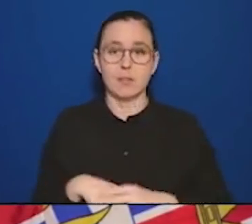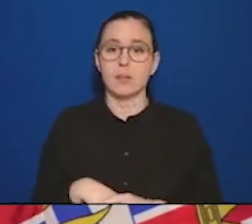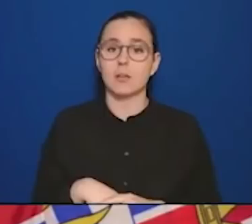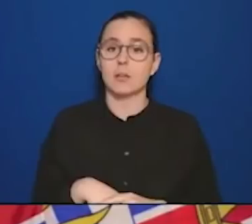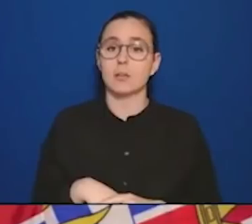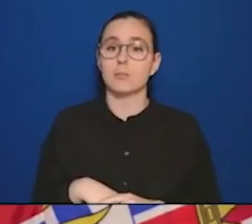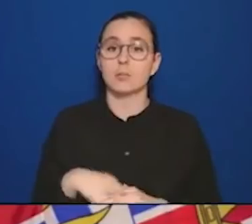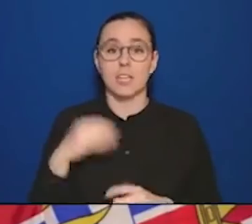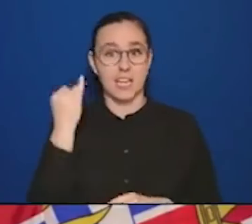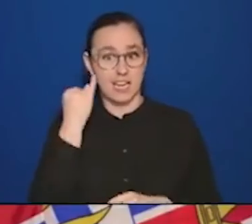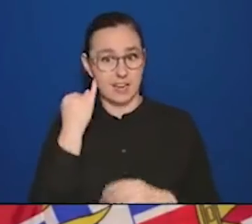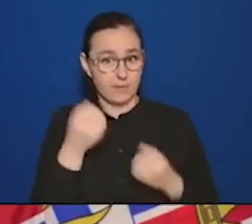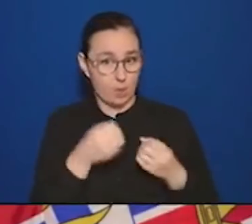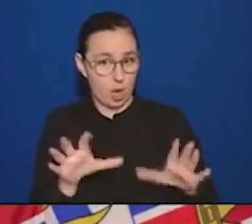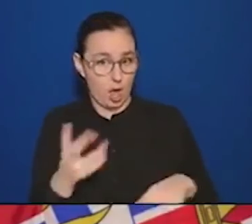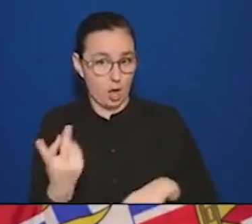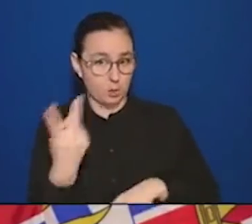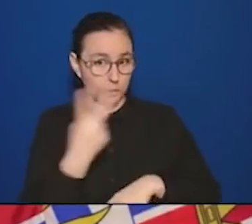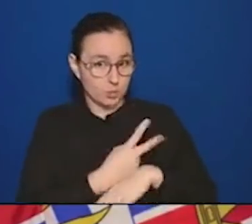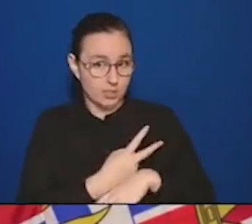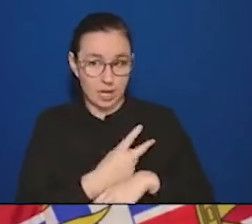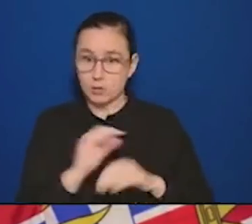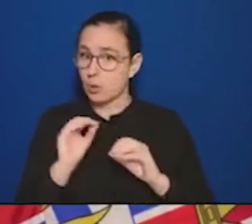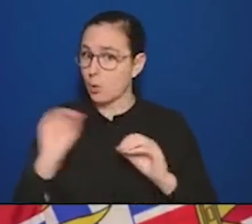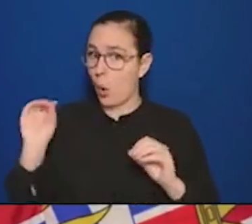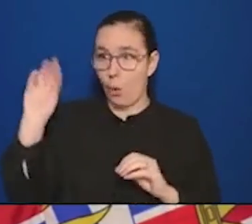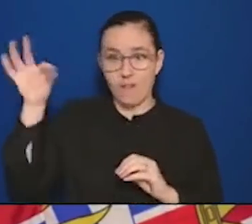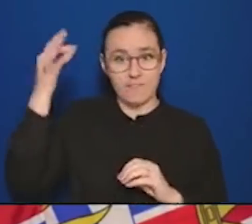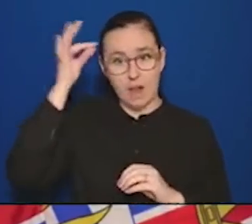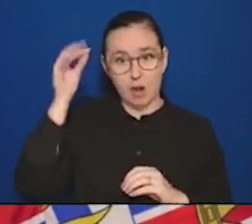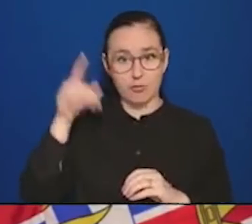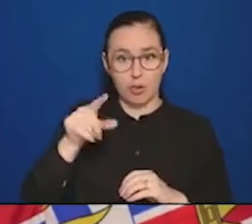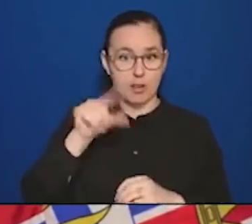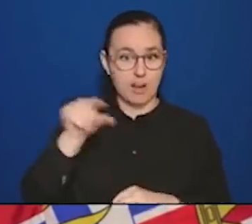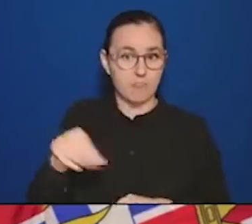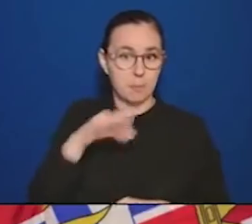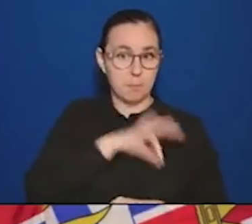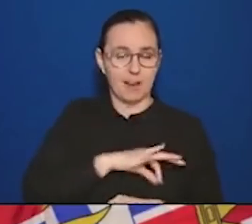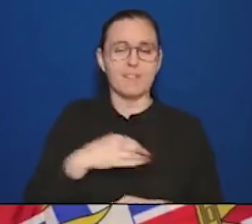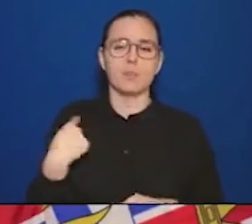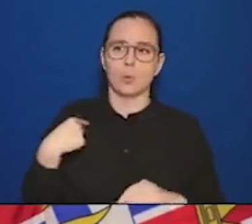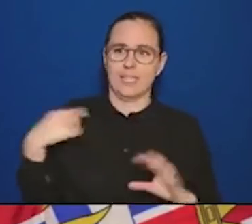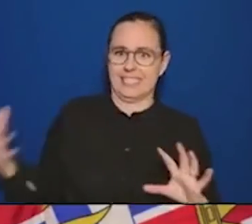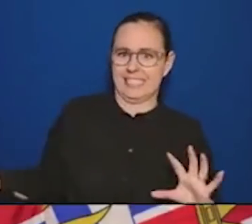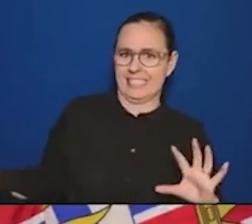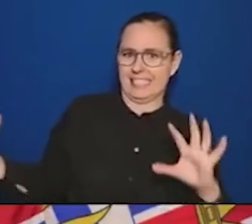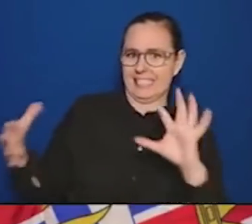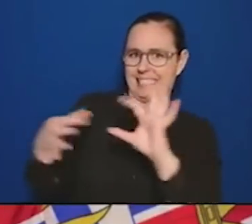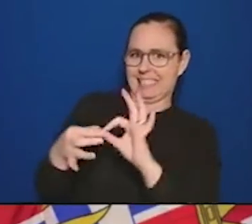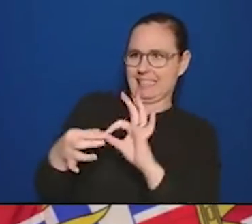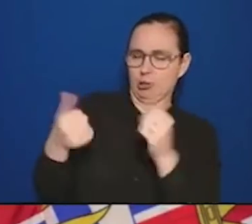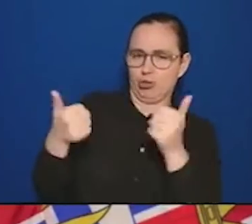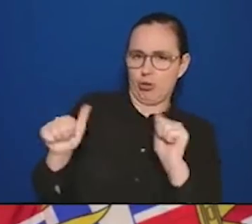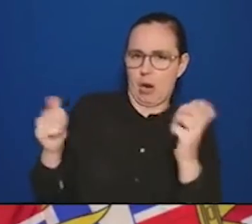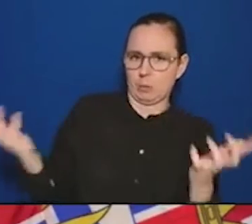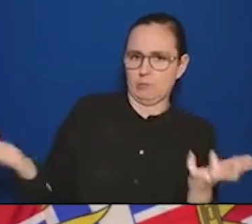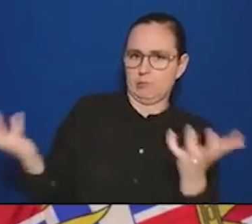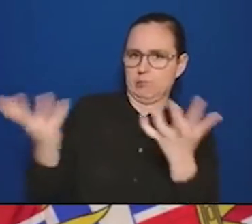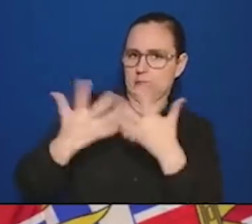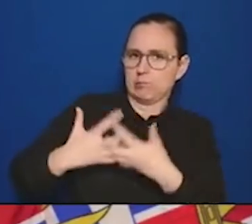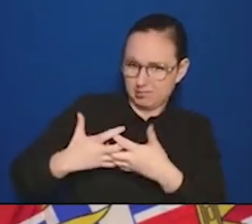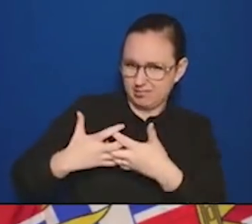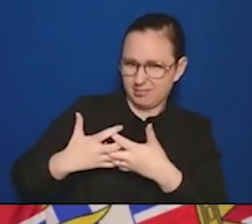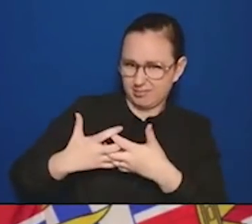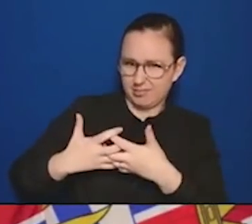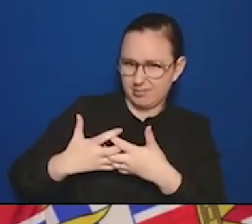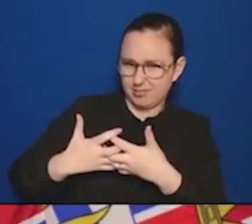So that went a long ways in addressing that issue. But we also said at that time that we will come up with, the legislation